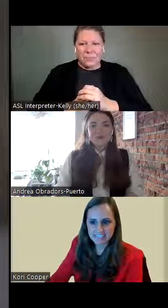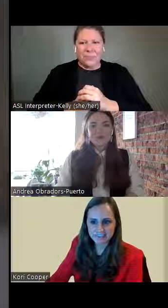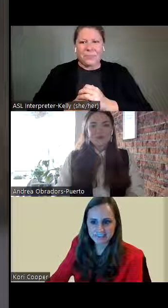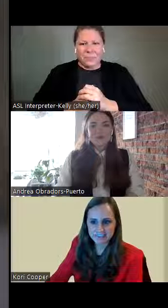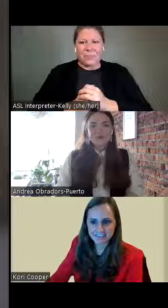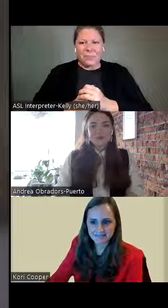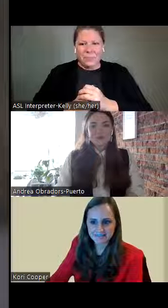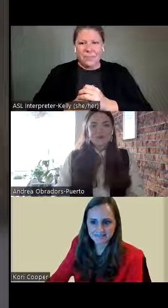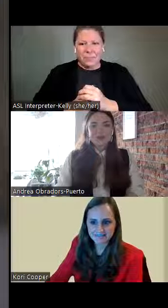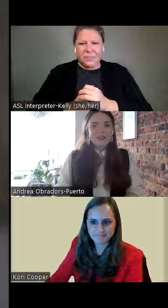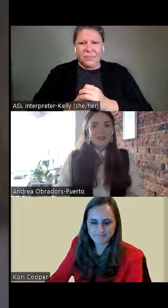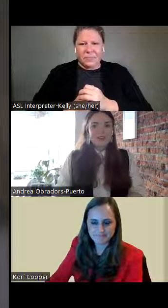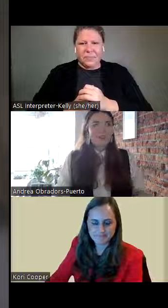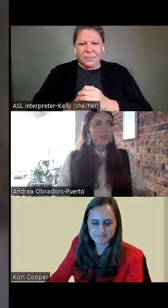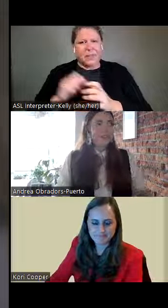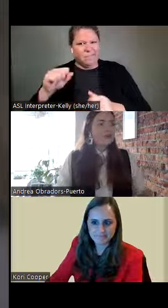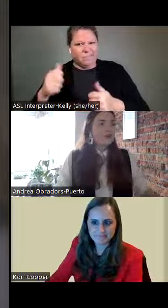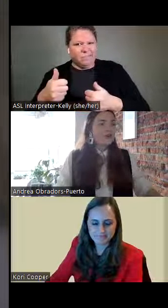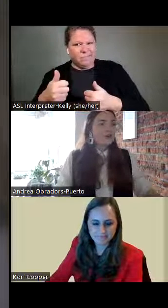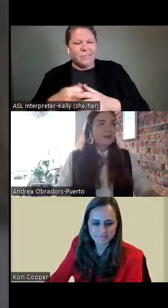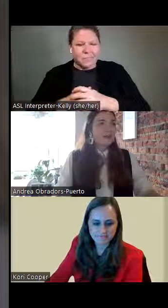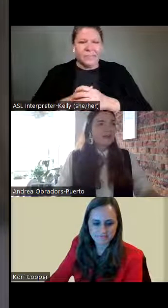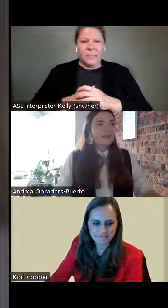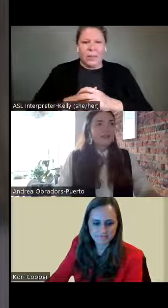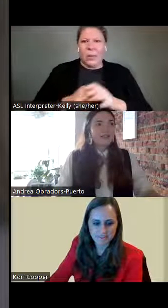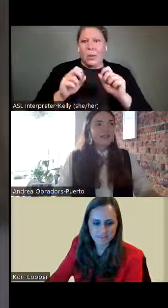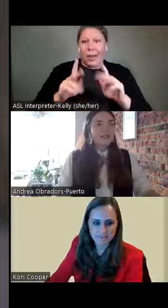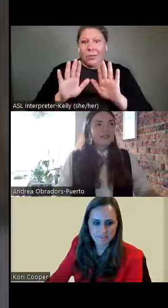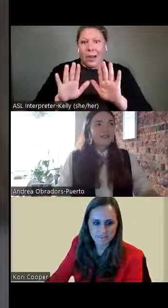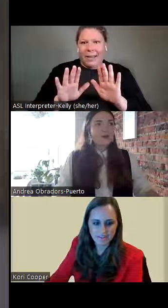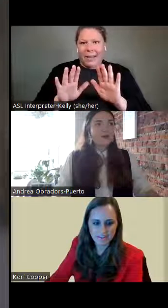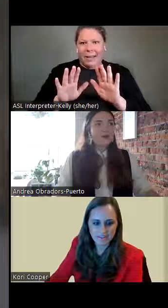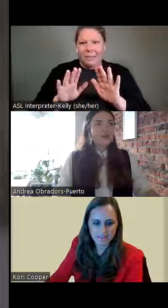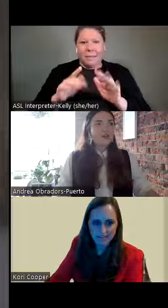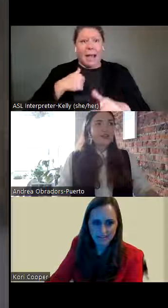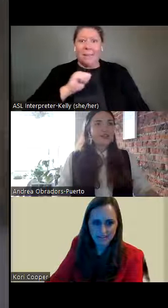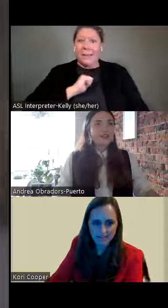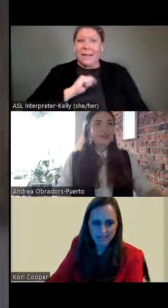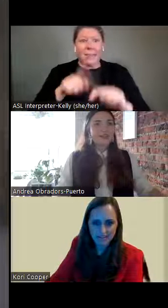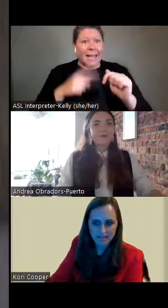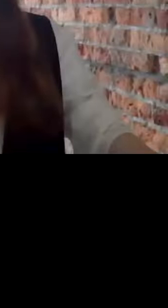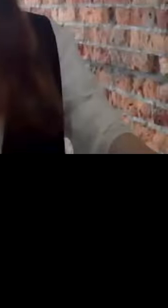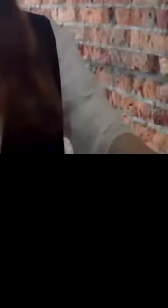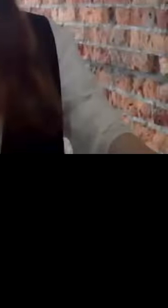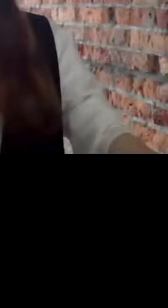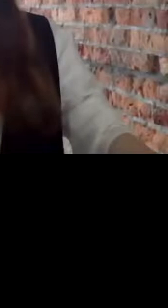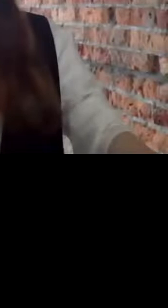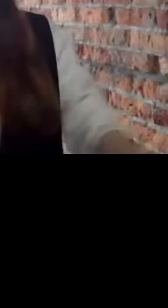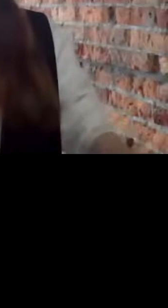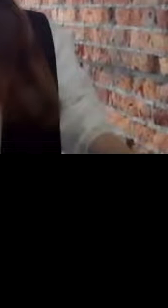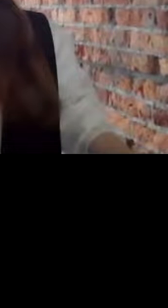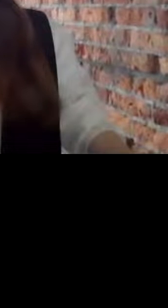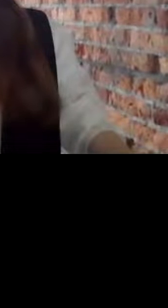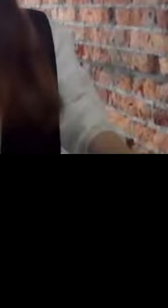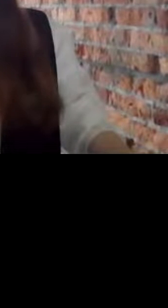Yes, Andrea. Wonderful. Okay, but I cannot see it. So I'm going to stop sharing once again. I'm so sorry for that.